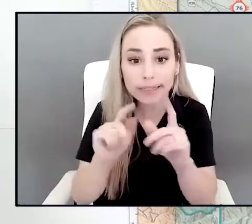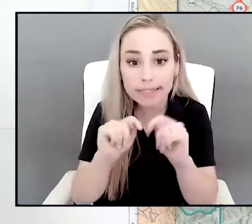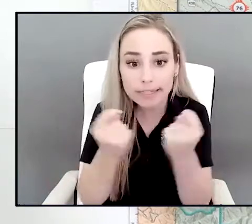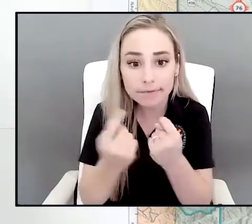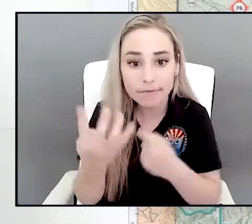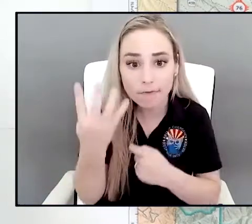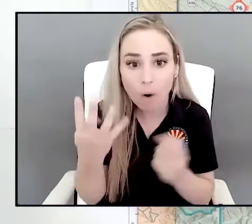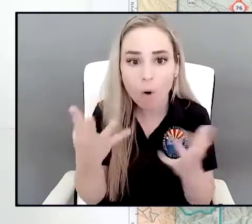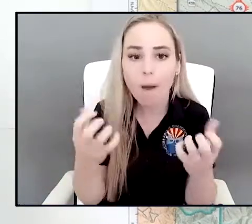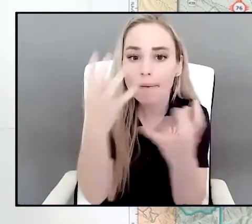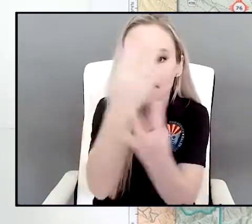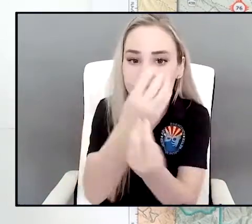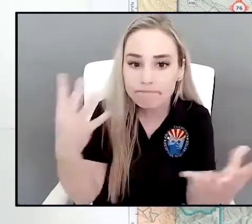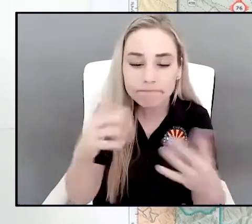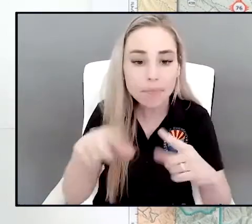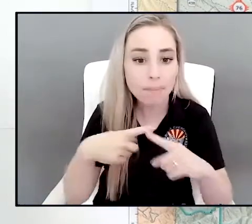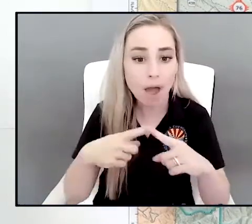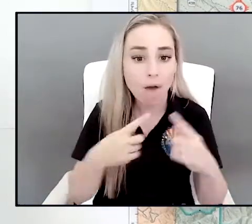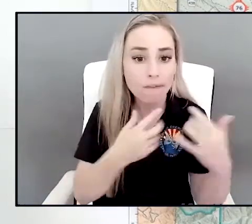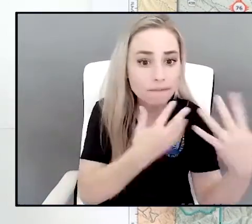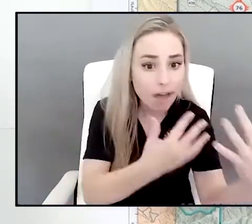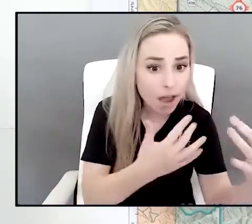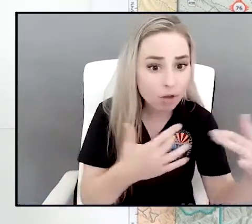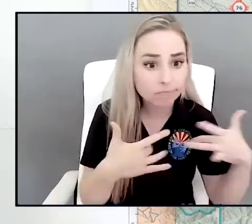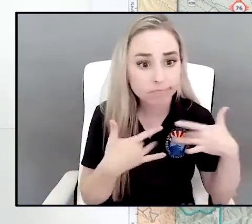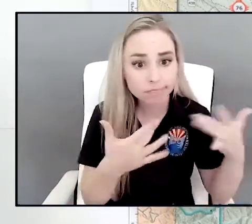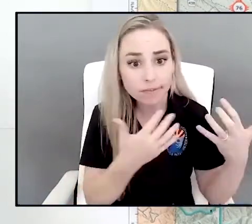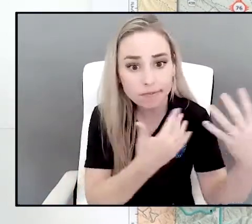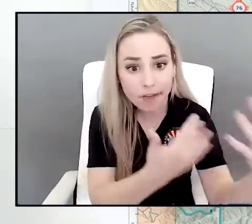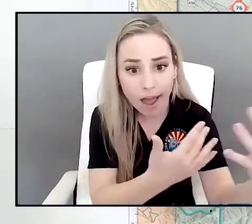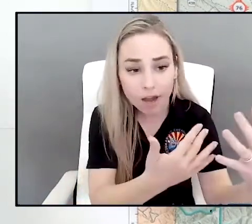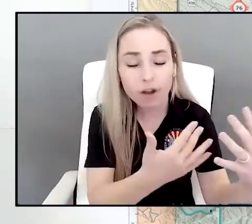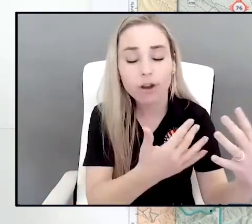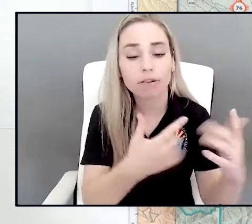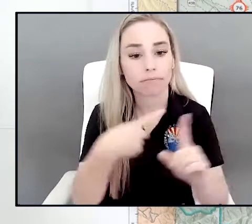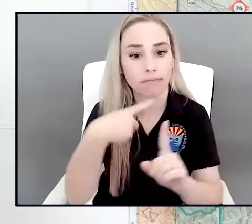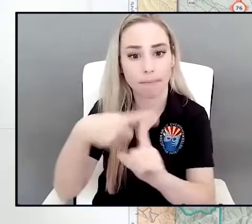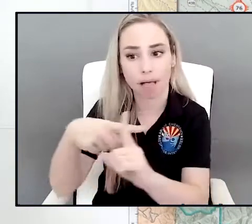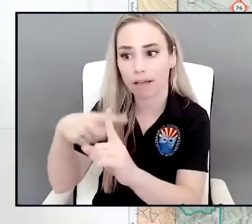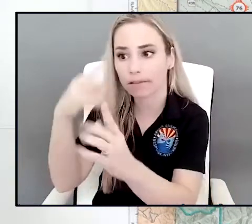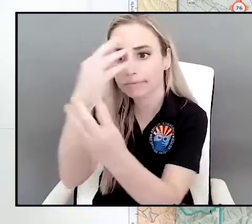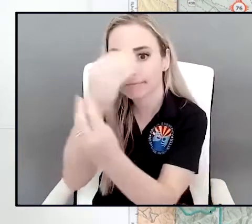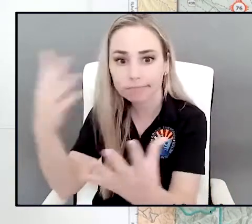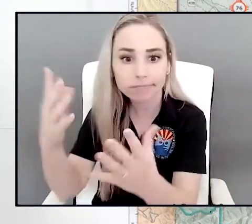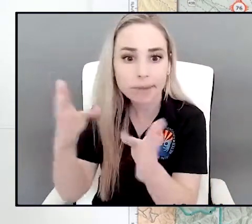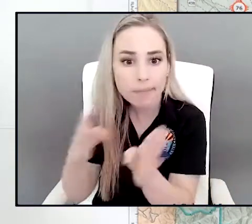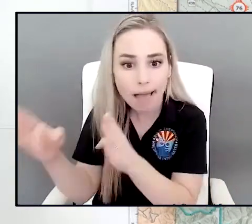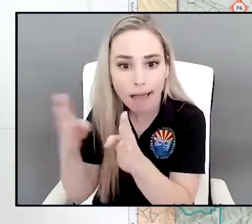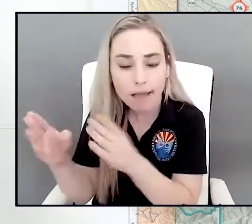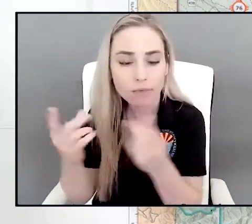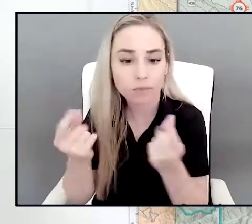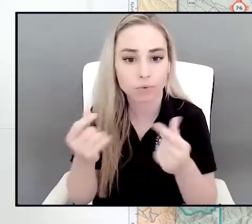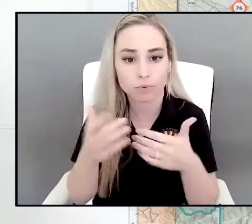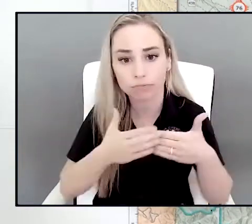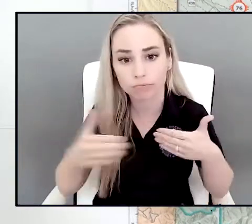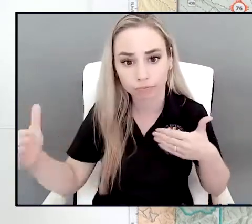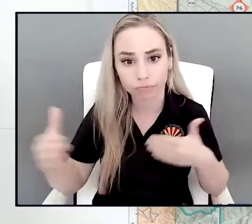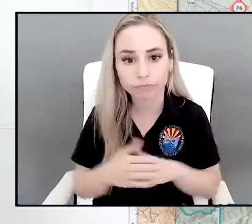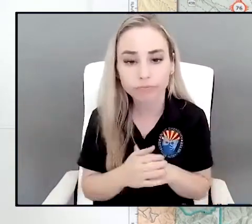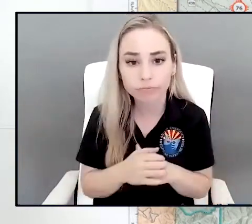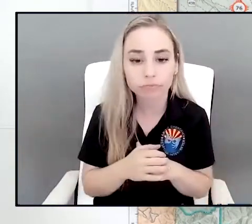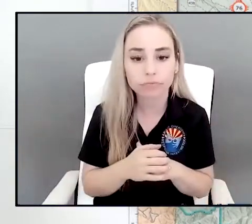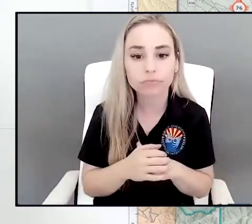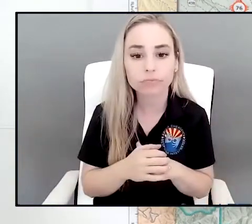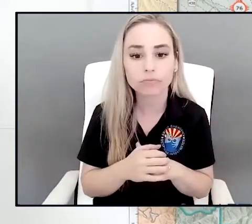update, not only on the fire and the status of the incident, but just kind of the plans as we're moving forward. So we've